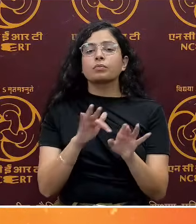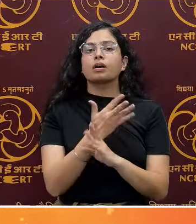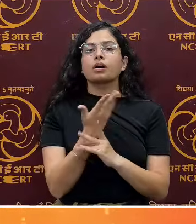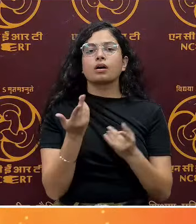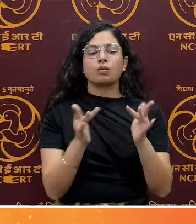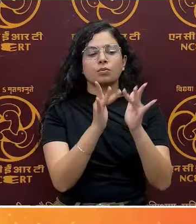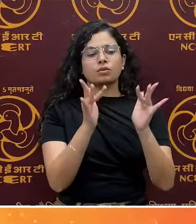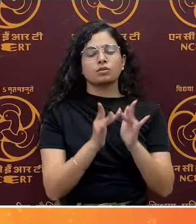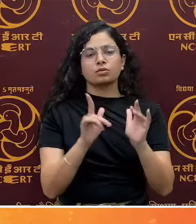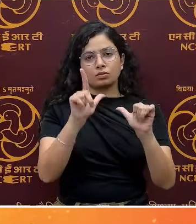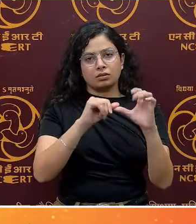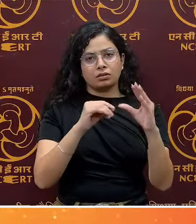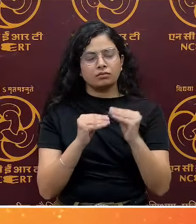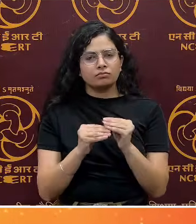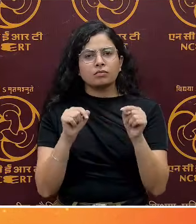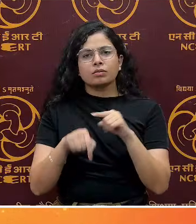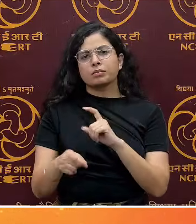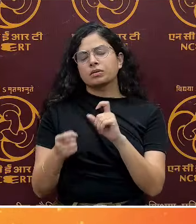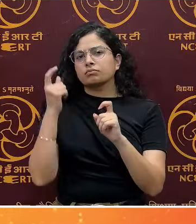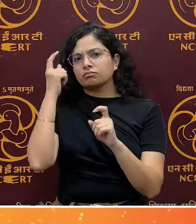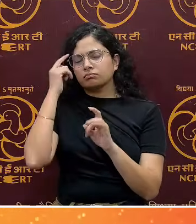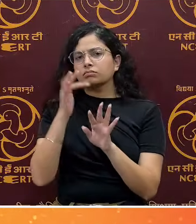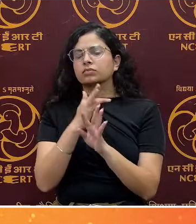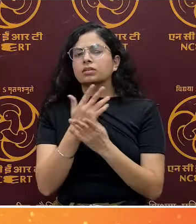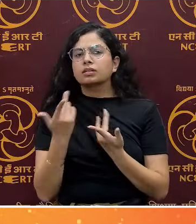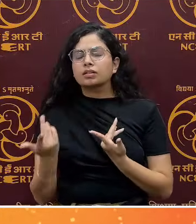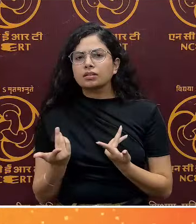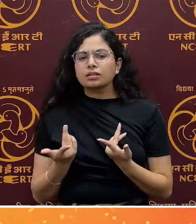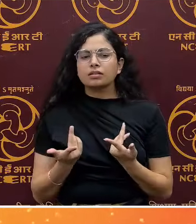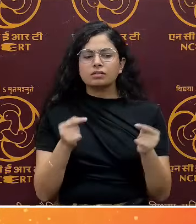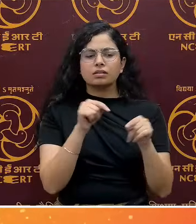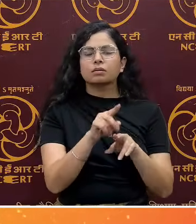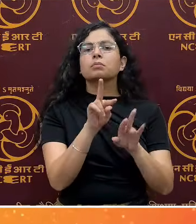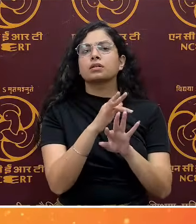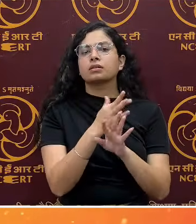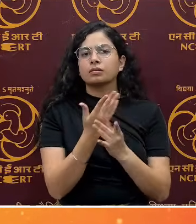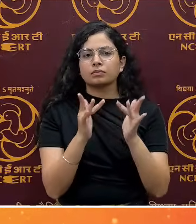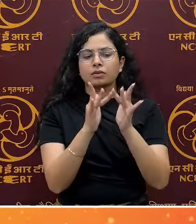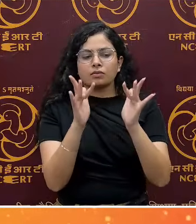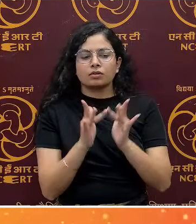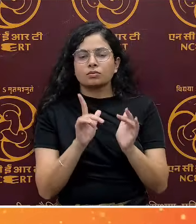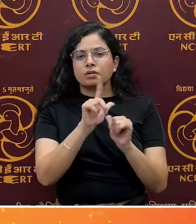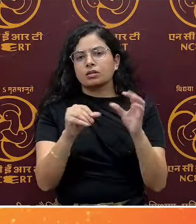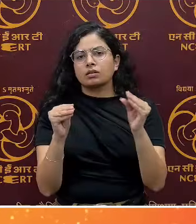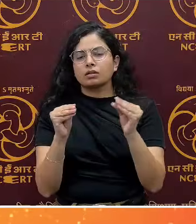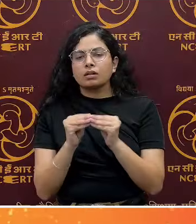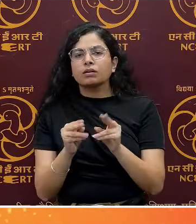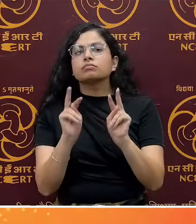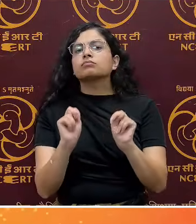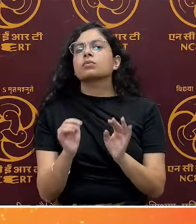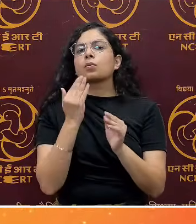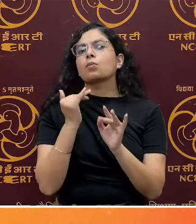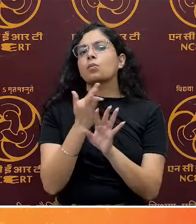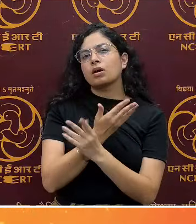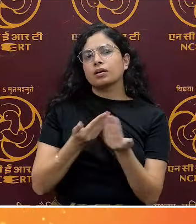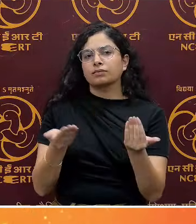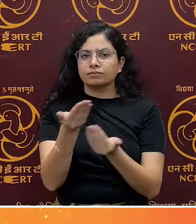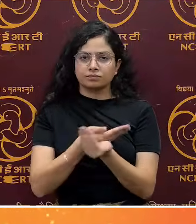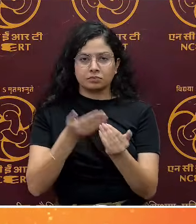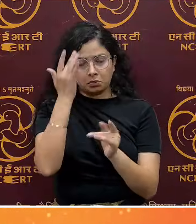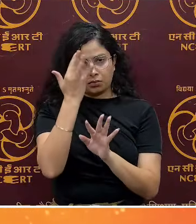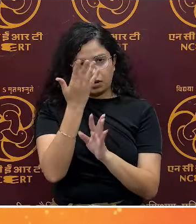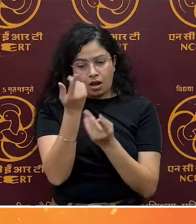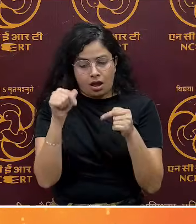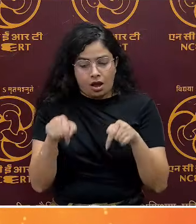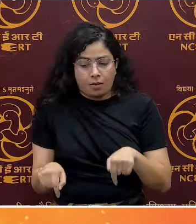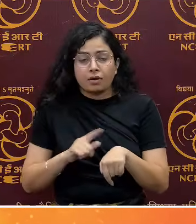labs. But the question arises, what exactly is virtual lab and why do we need it? So as we all know, today we are living